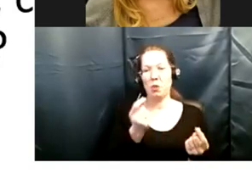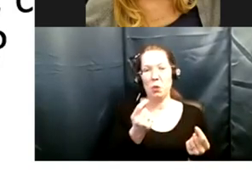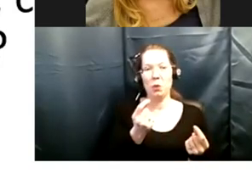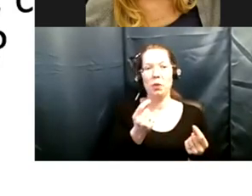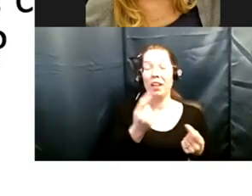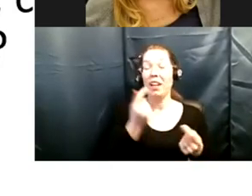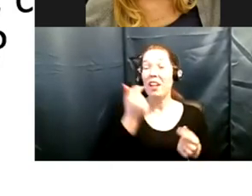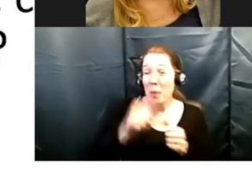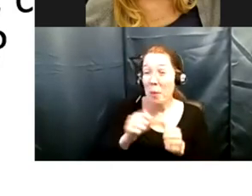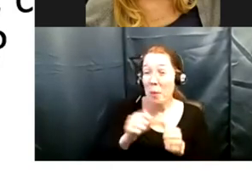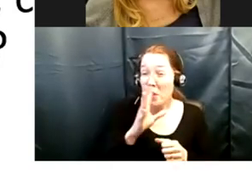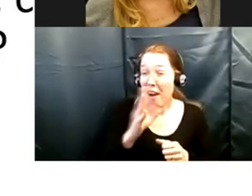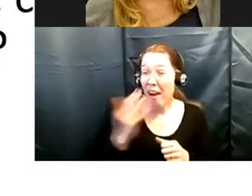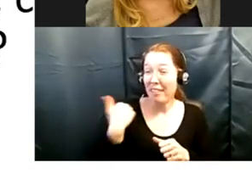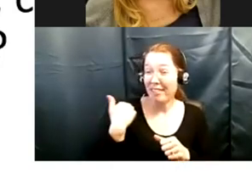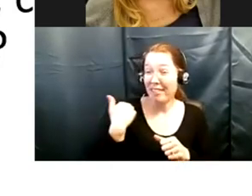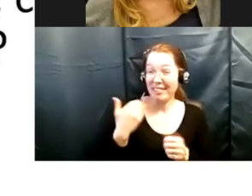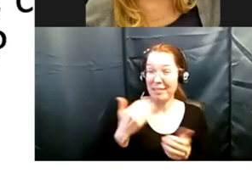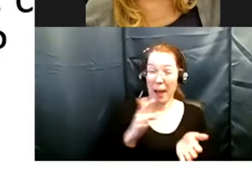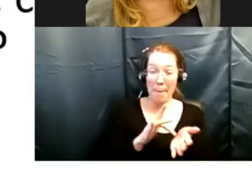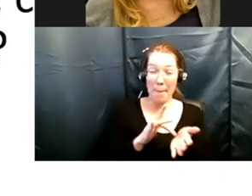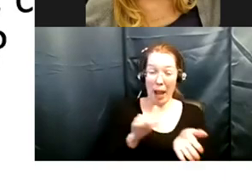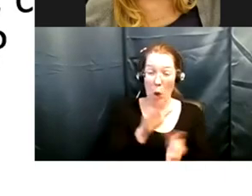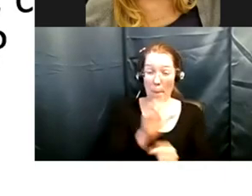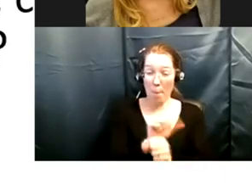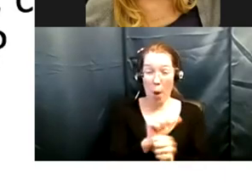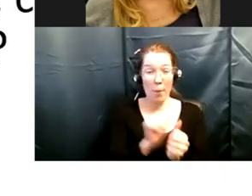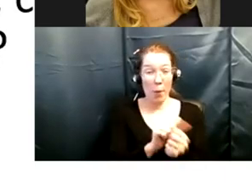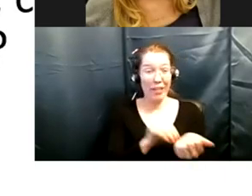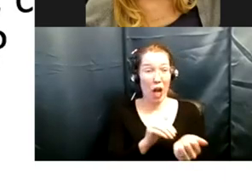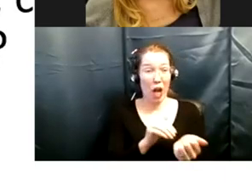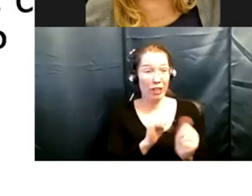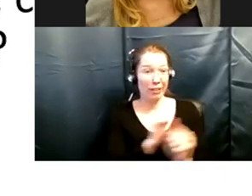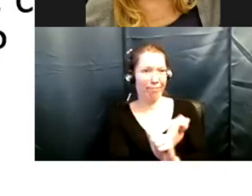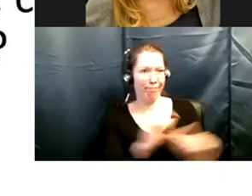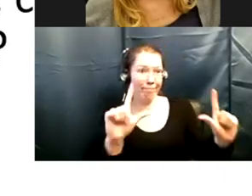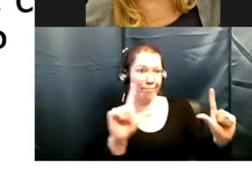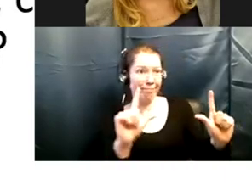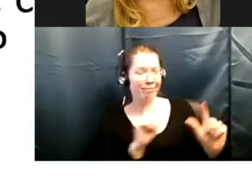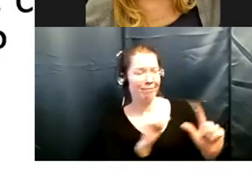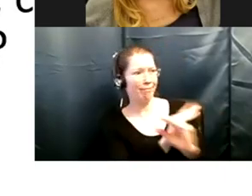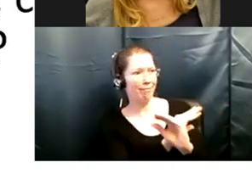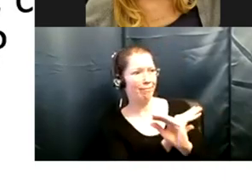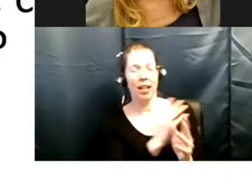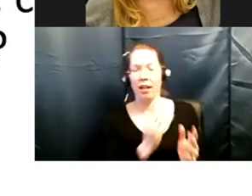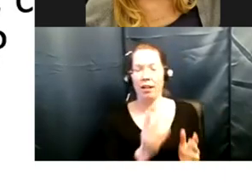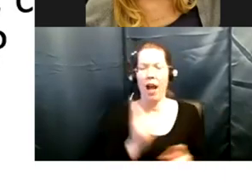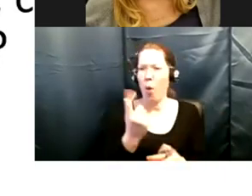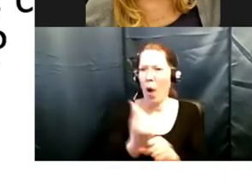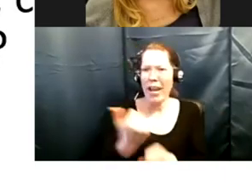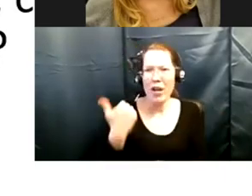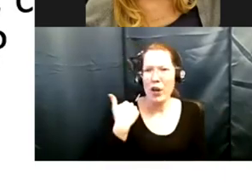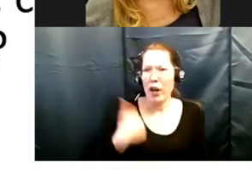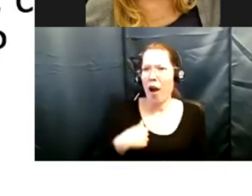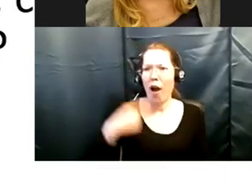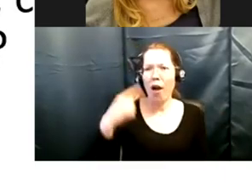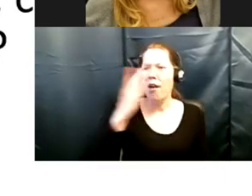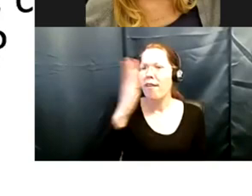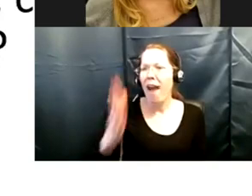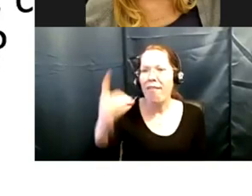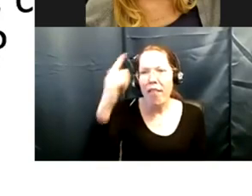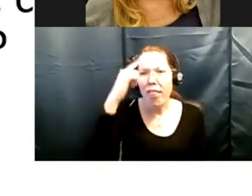we talked about in the beginning. Just like a lot of people wouldn't have considered that to be very realistic a year ago, but many do